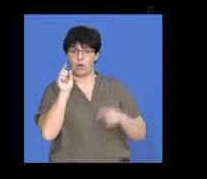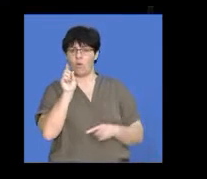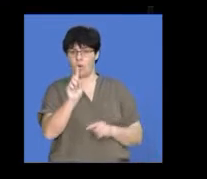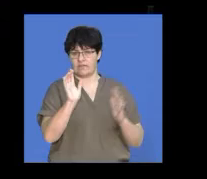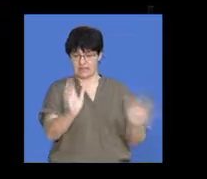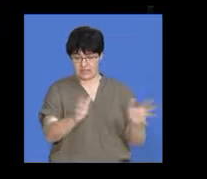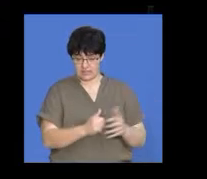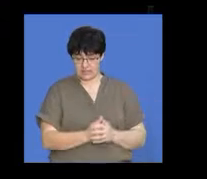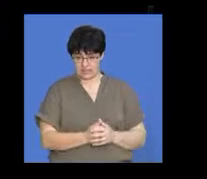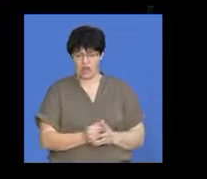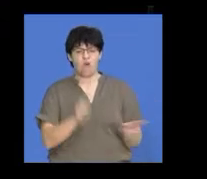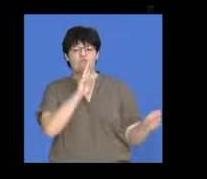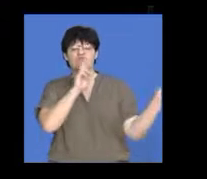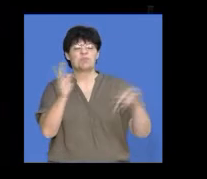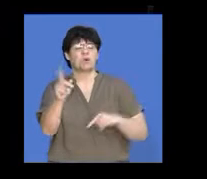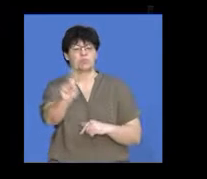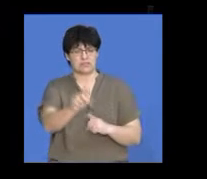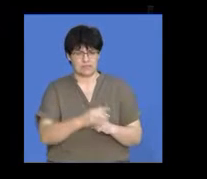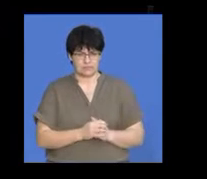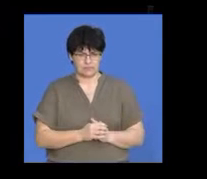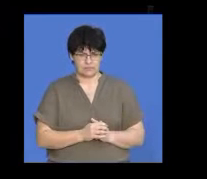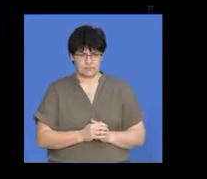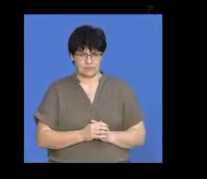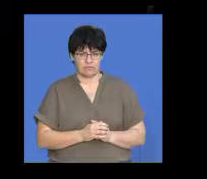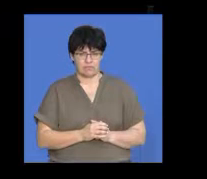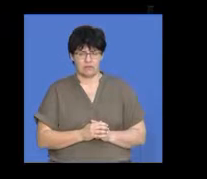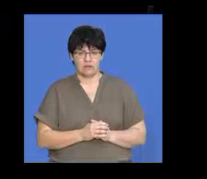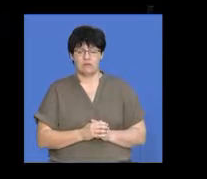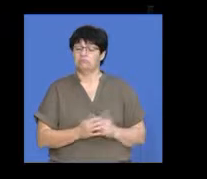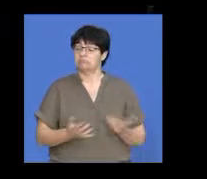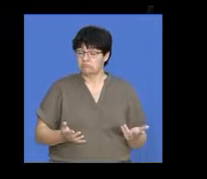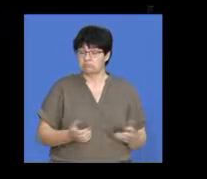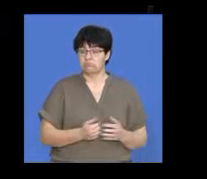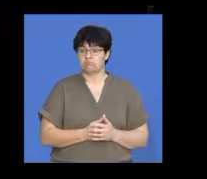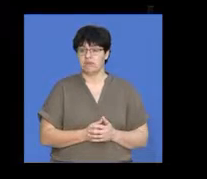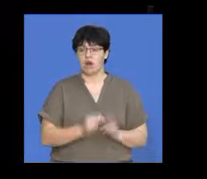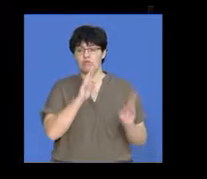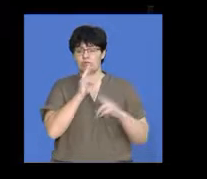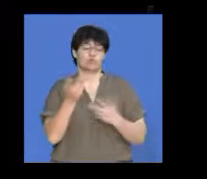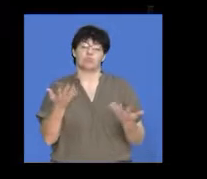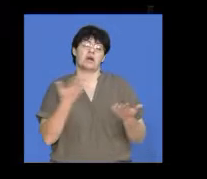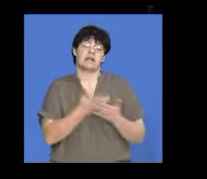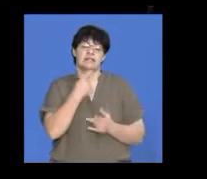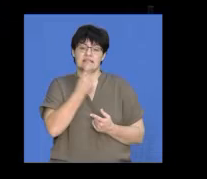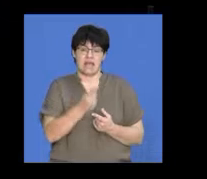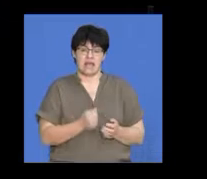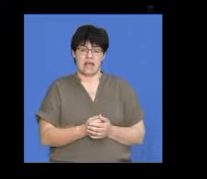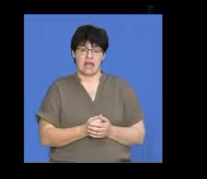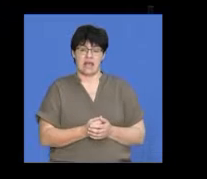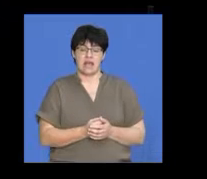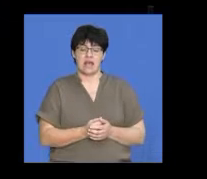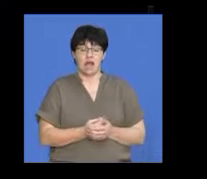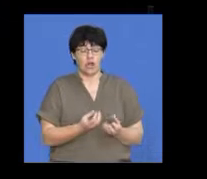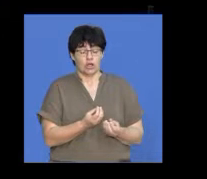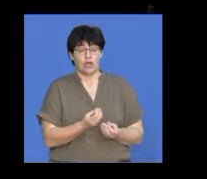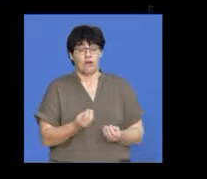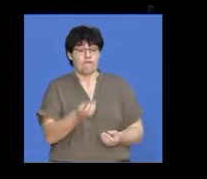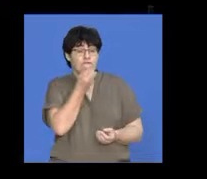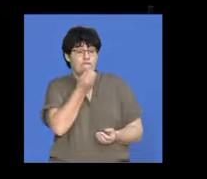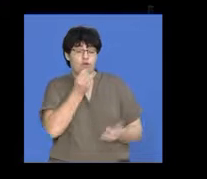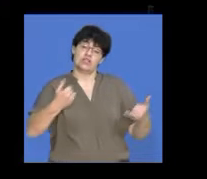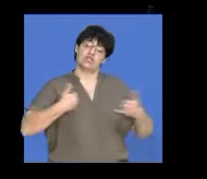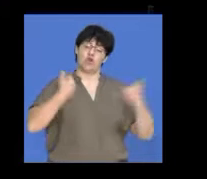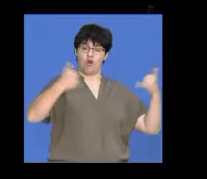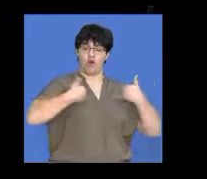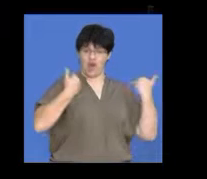at a possible response there. Okay, these are possible responses. So you could say the children were just enjoying the food and were not